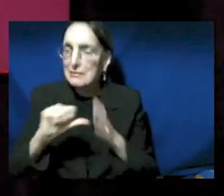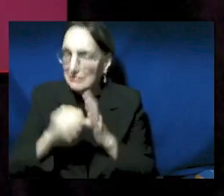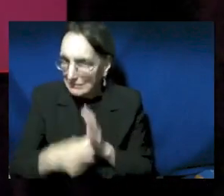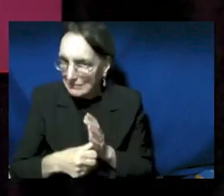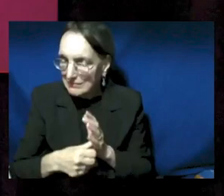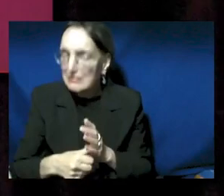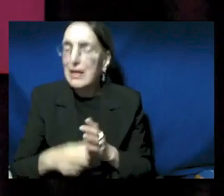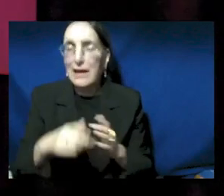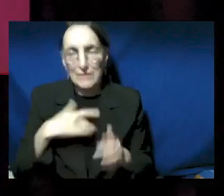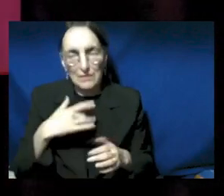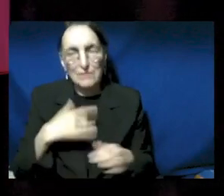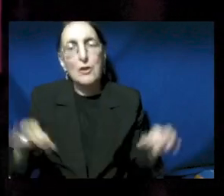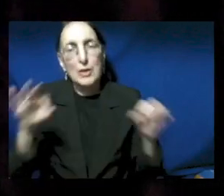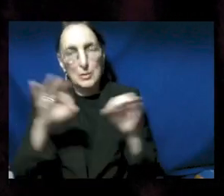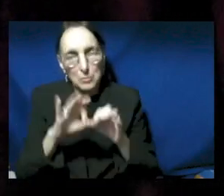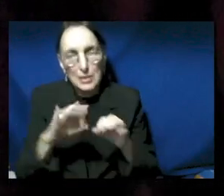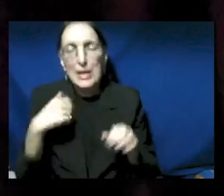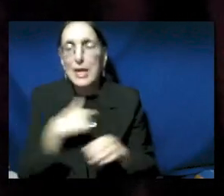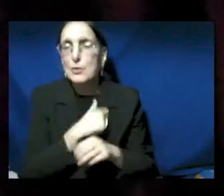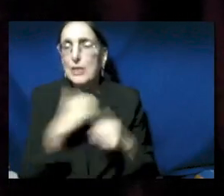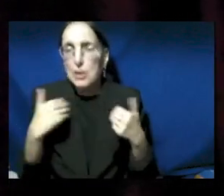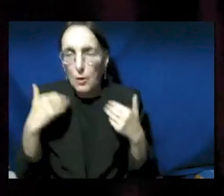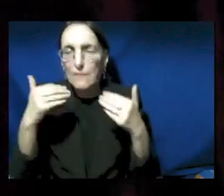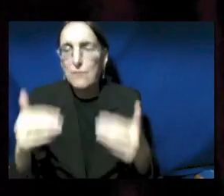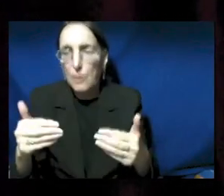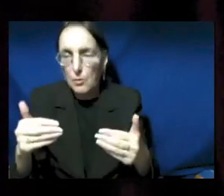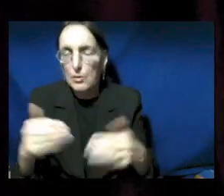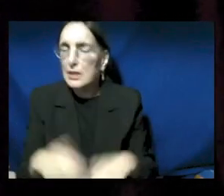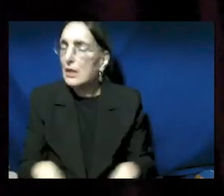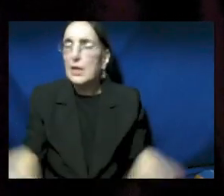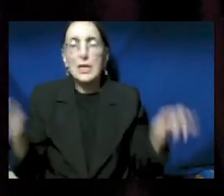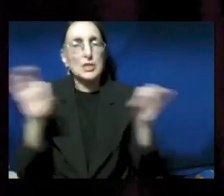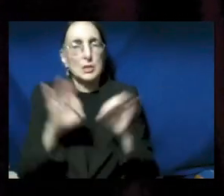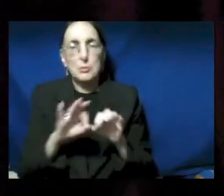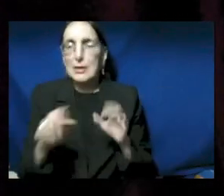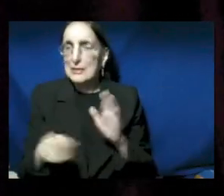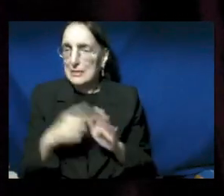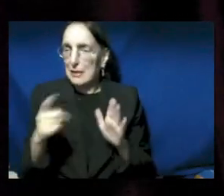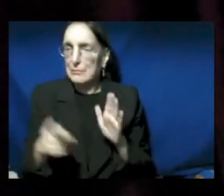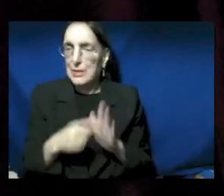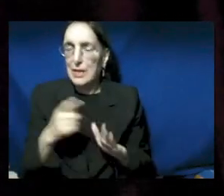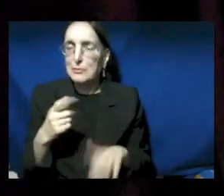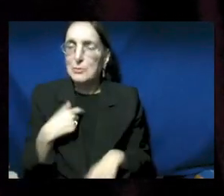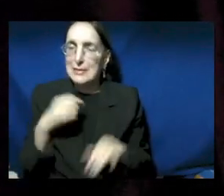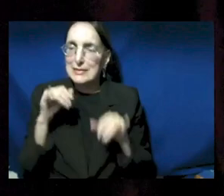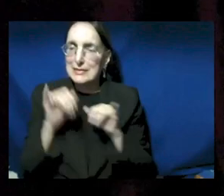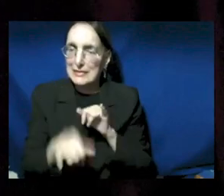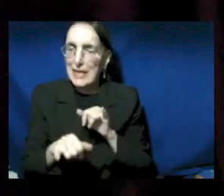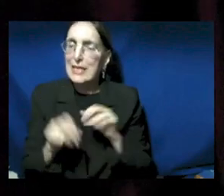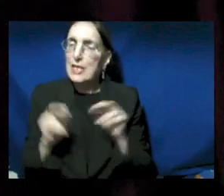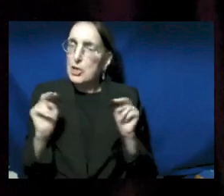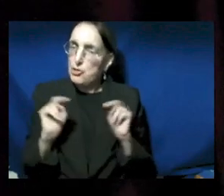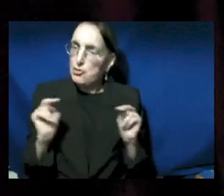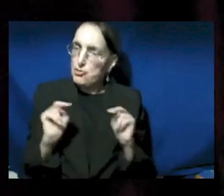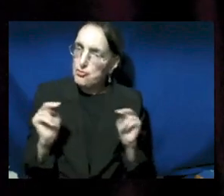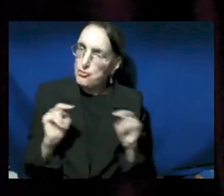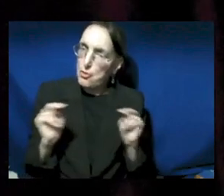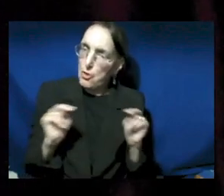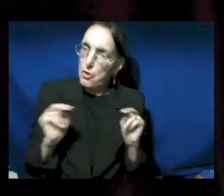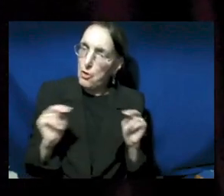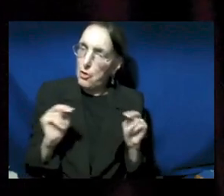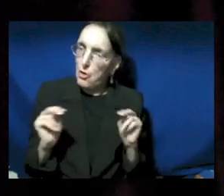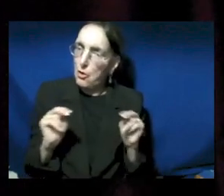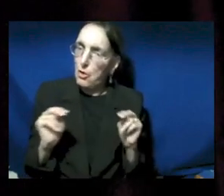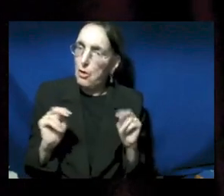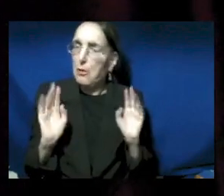think is really important as we go forward. It is really important that sometimes we'll stay in the neutral waters, that I'm going to stay in language